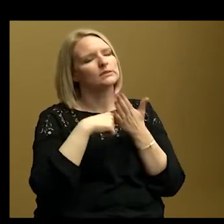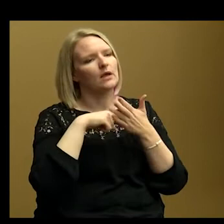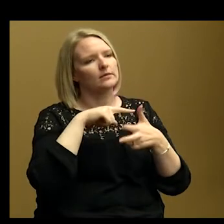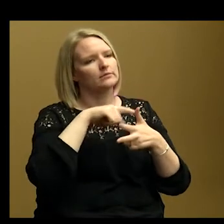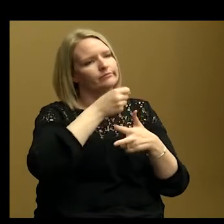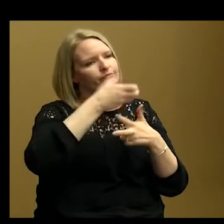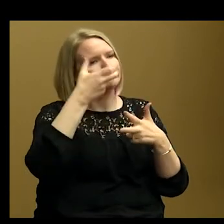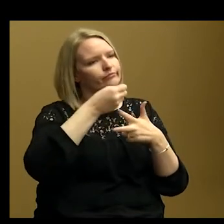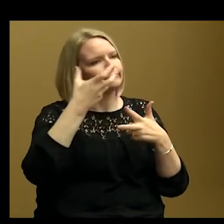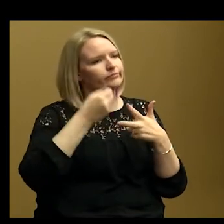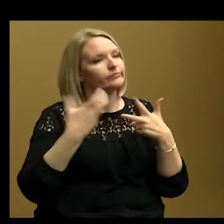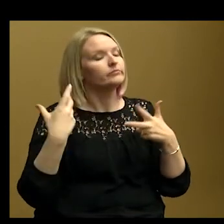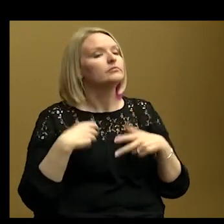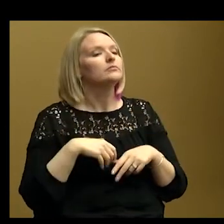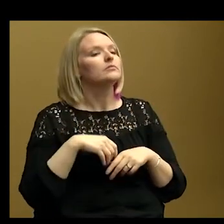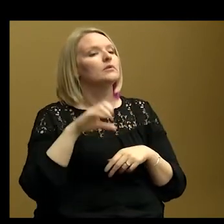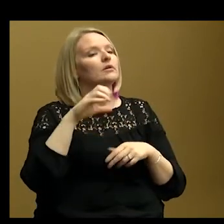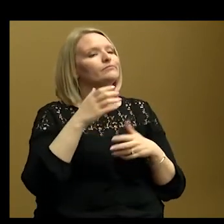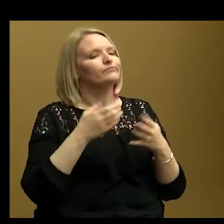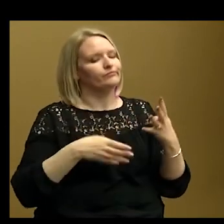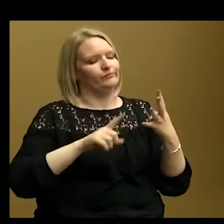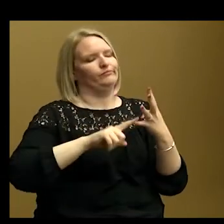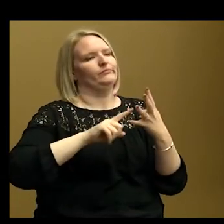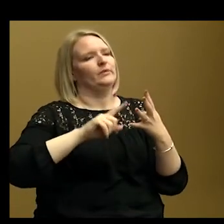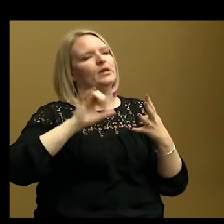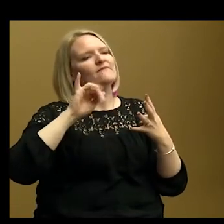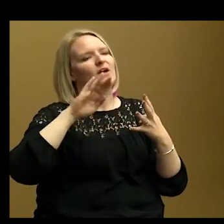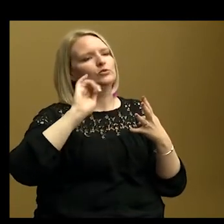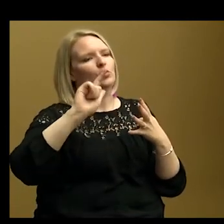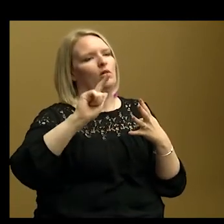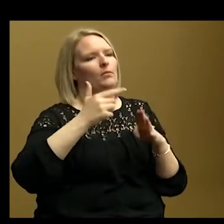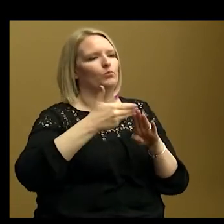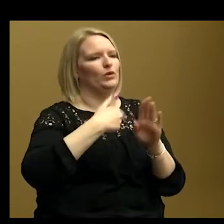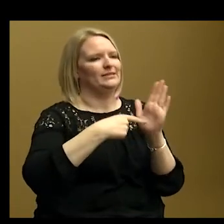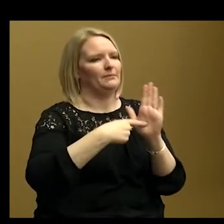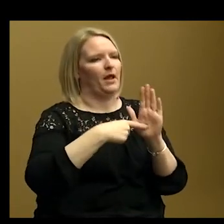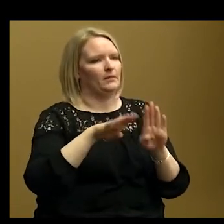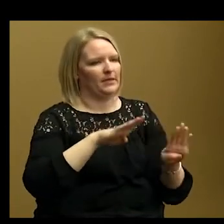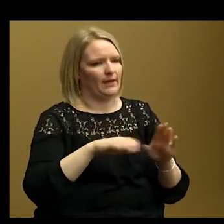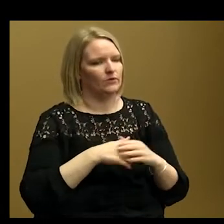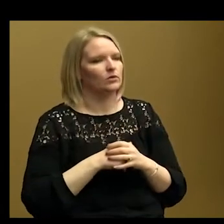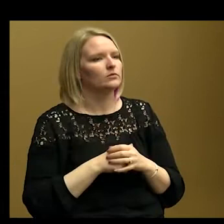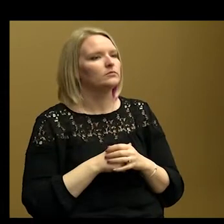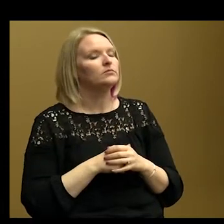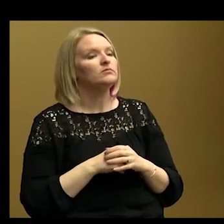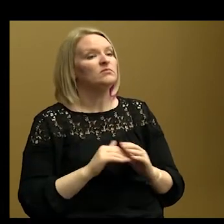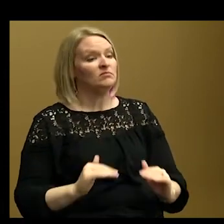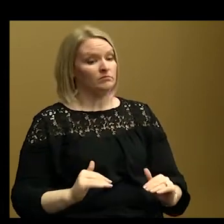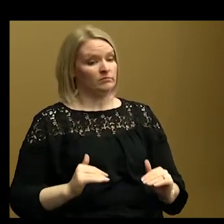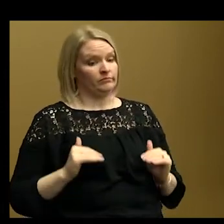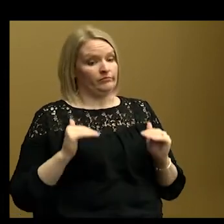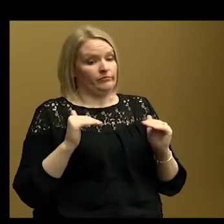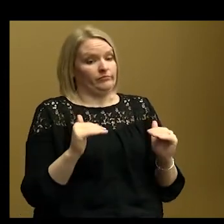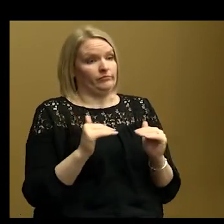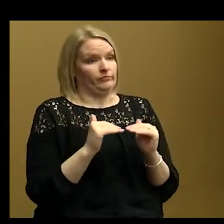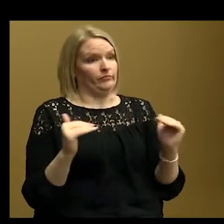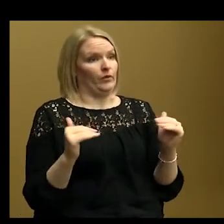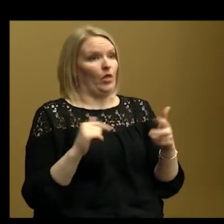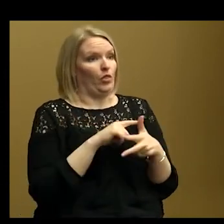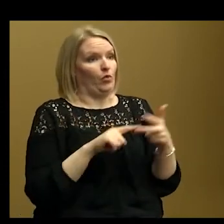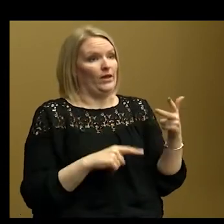those. And then conventional, pre-symbolic behaviors. Then it goes into 3 levels of